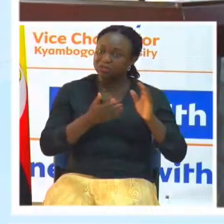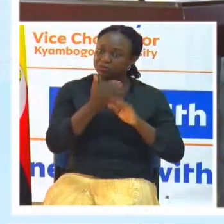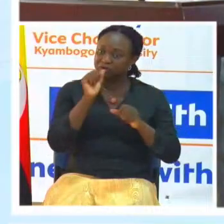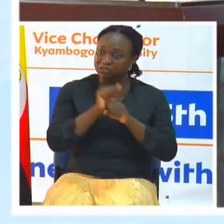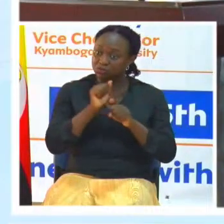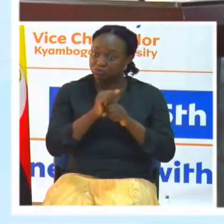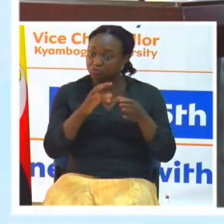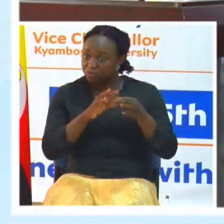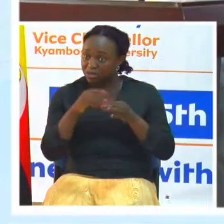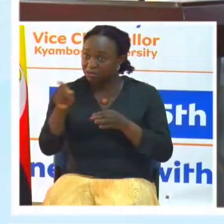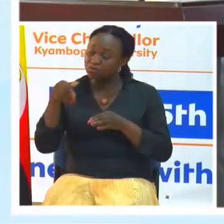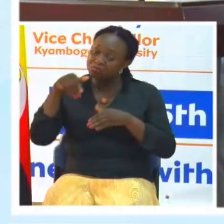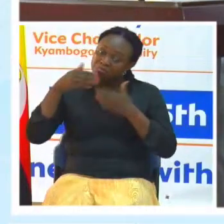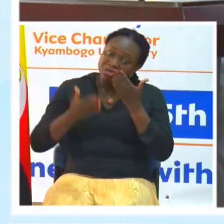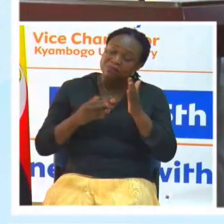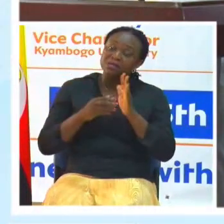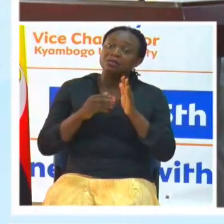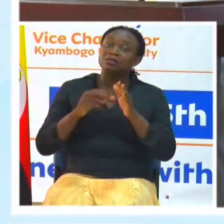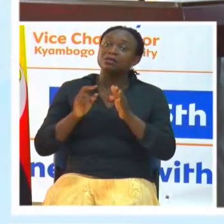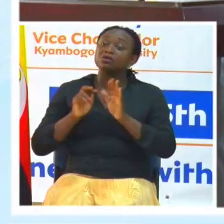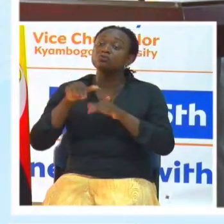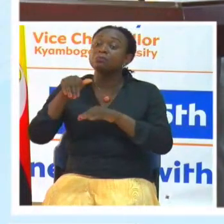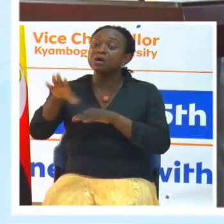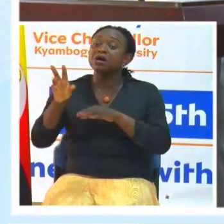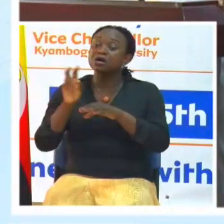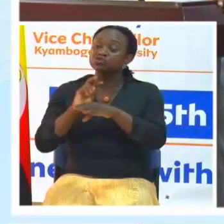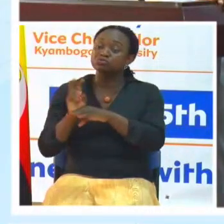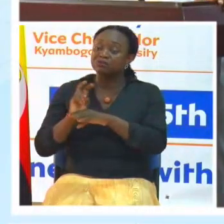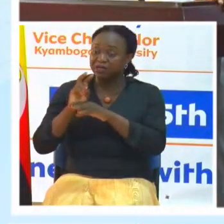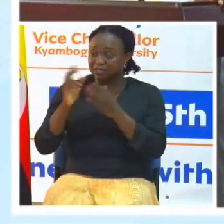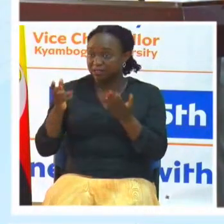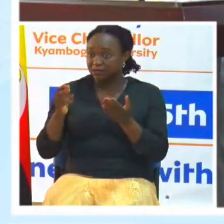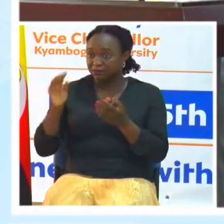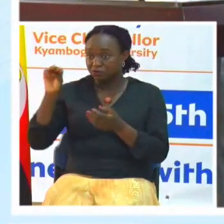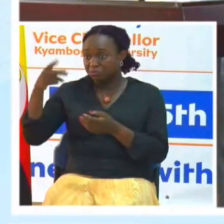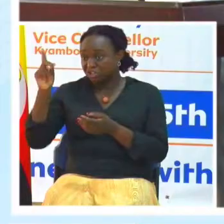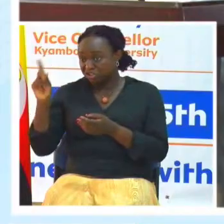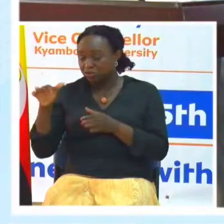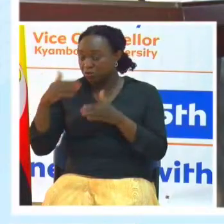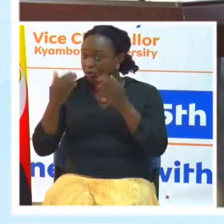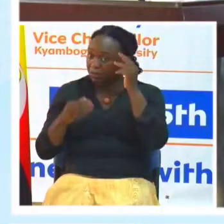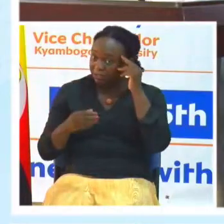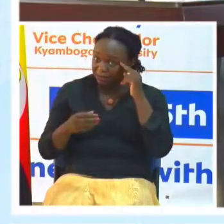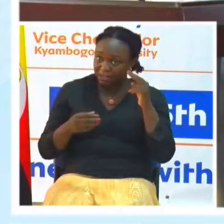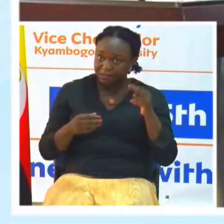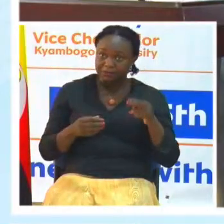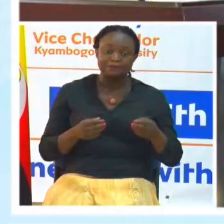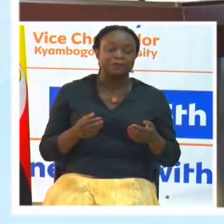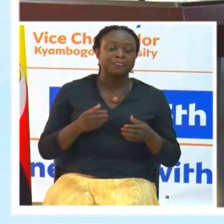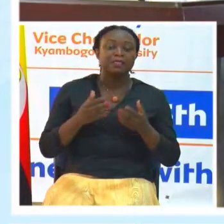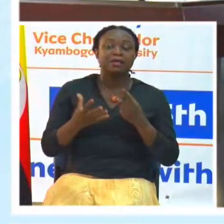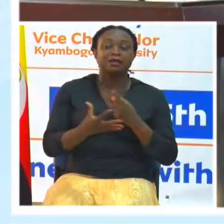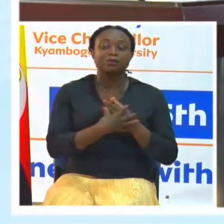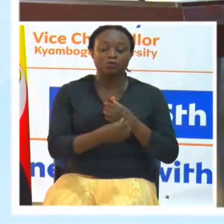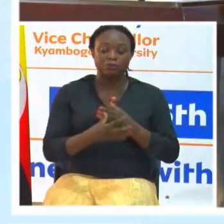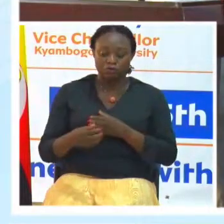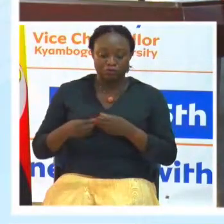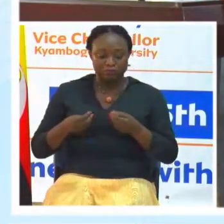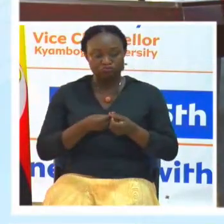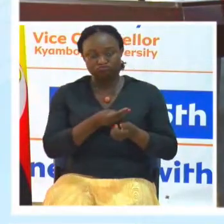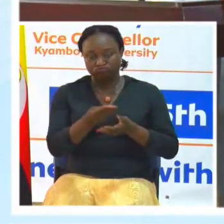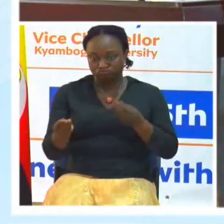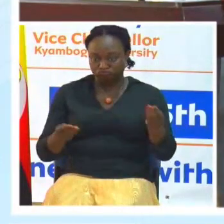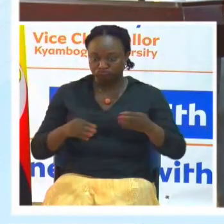the so-called your supervisors for your PhD or masters, and they make independent decisions on